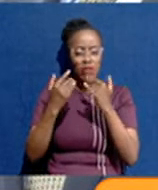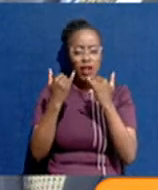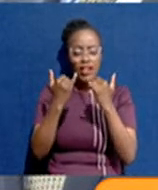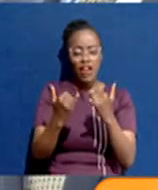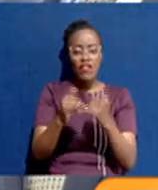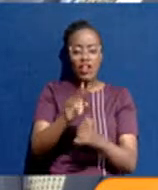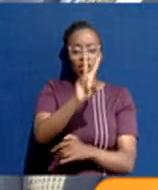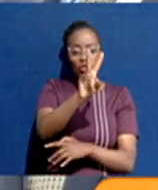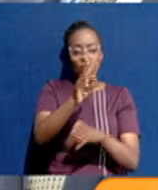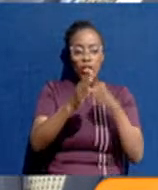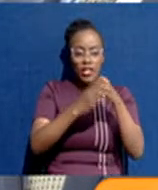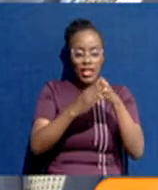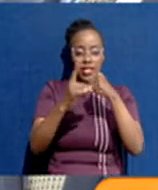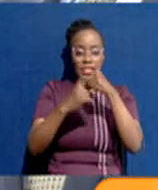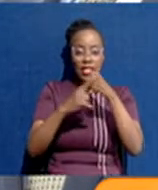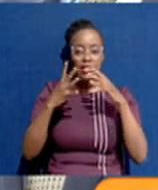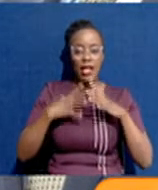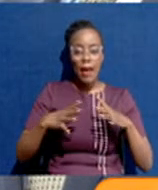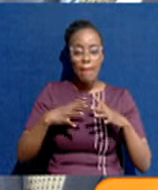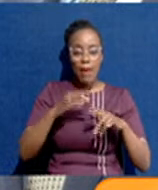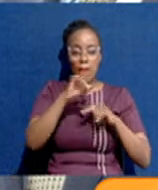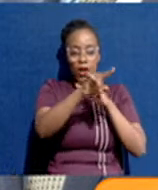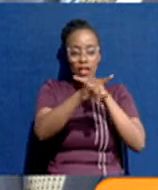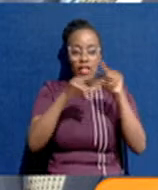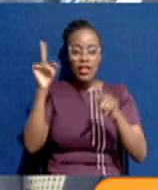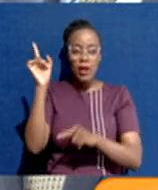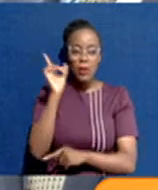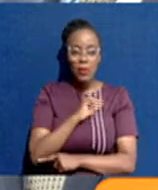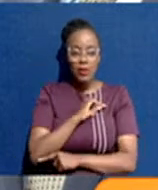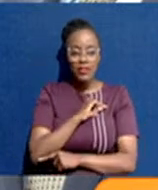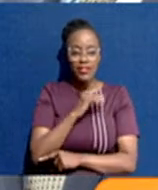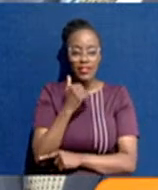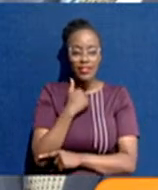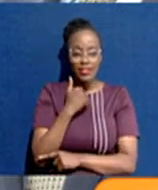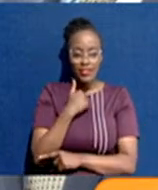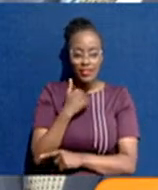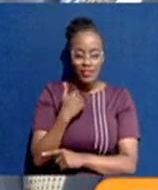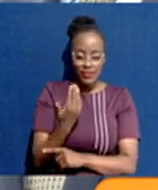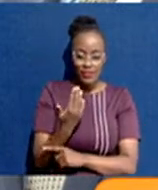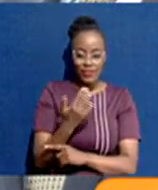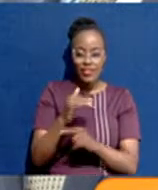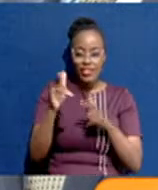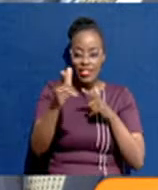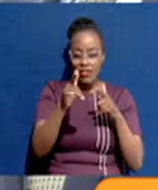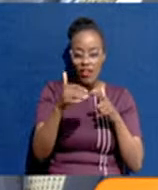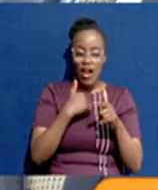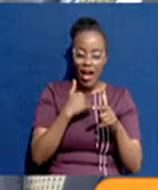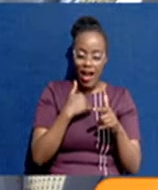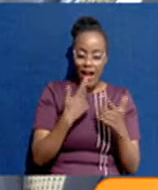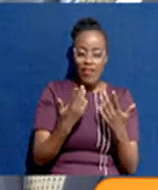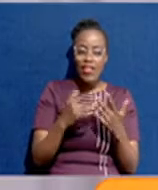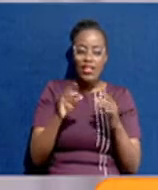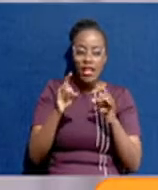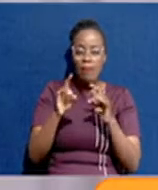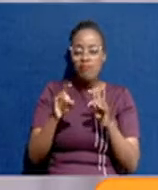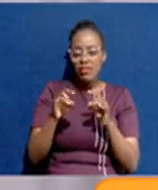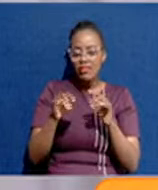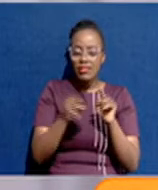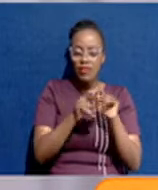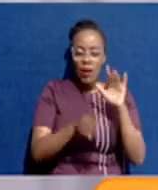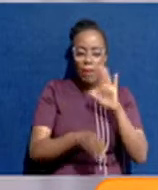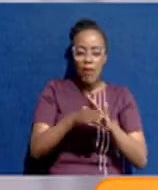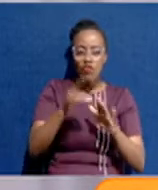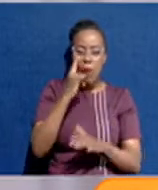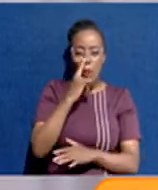least 296 people have been killed in the five-day vicious fighting with thousands displaced. Kenya